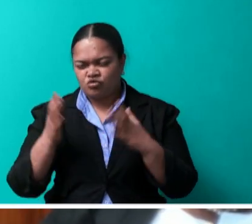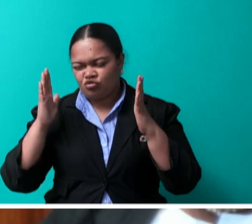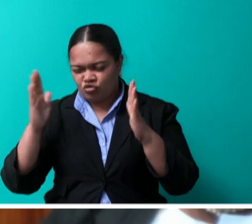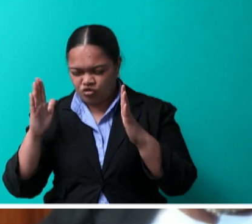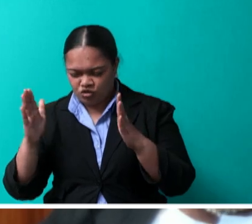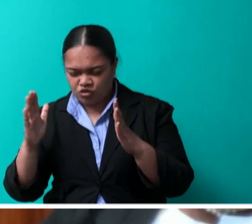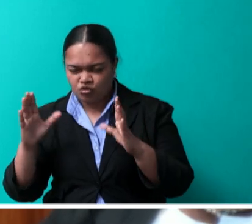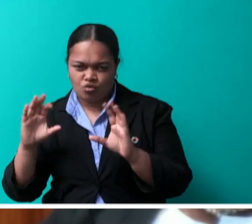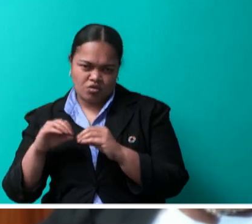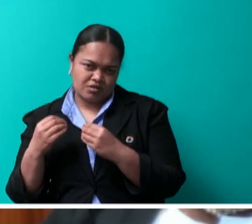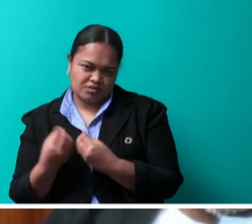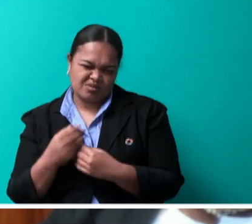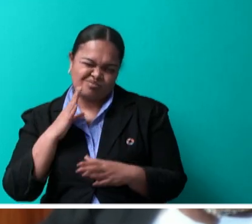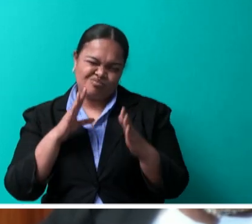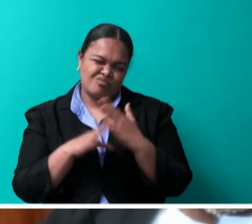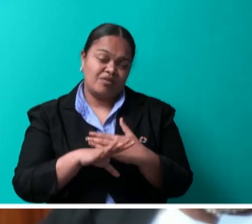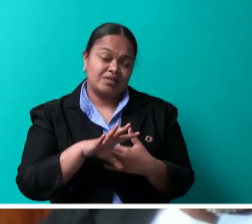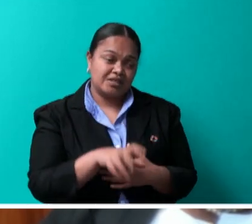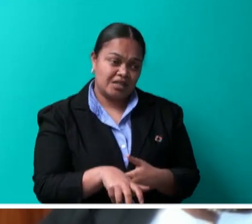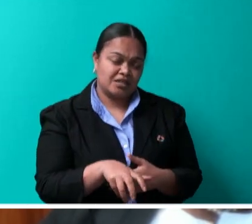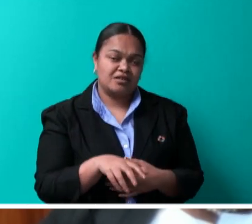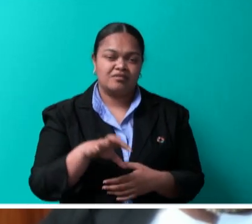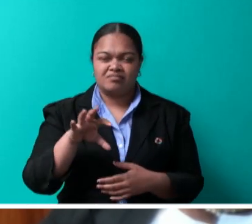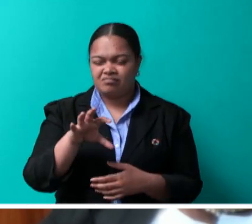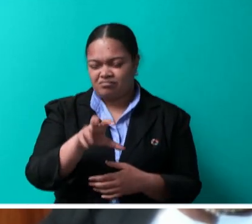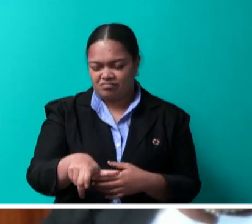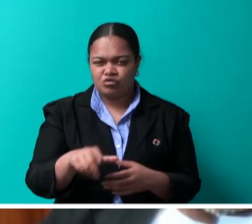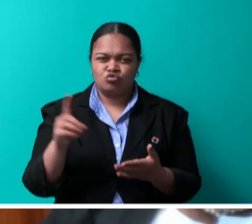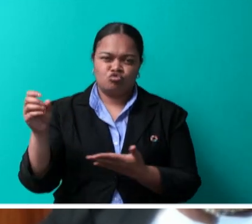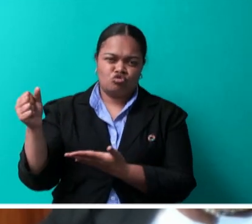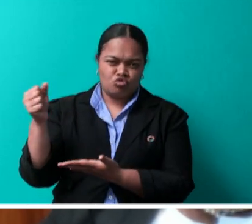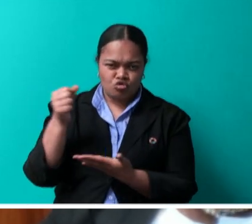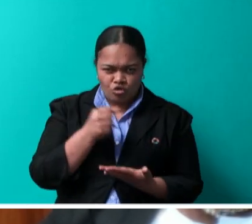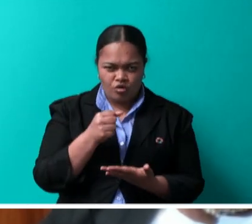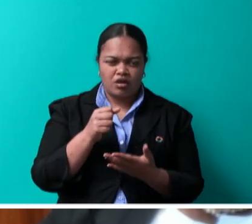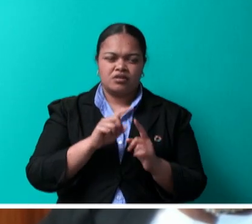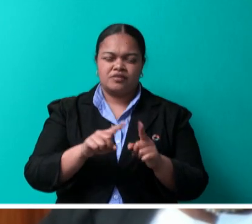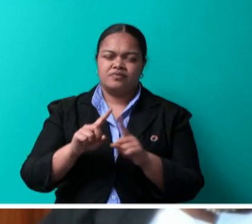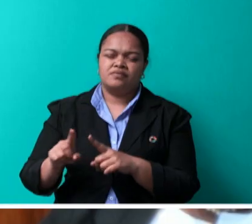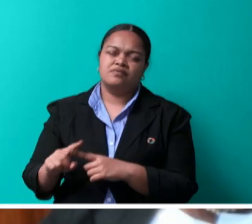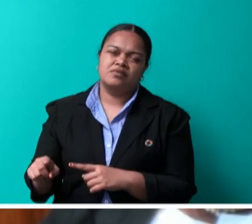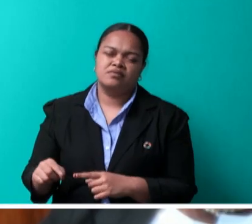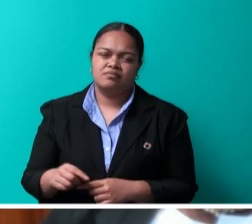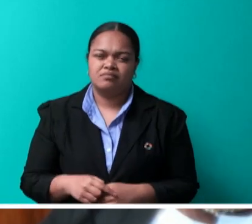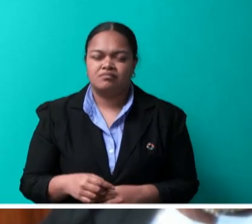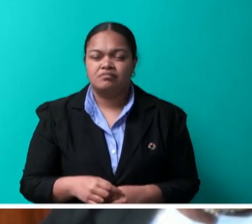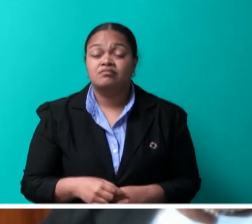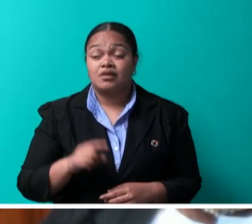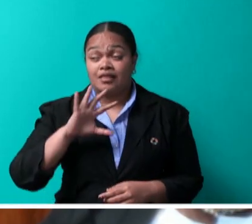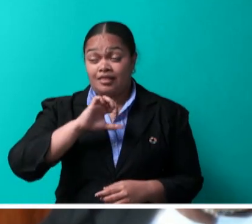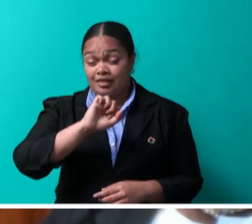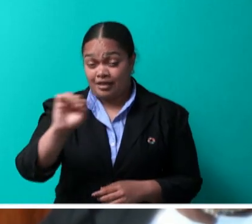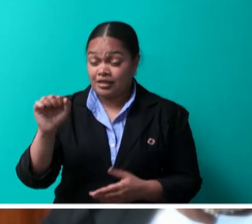organizations, private sector, philanthropic foundations, donors, and visiting medical specialists. Their support